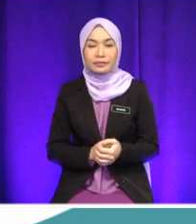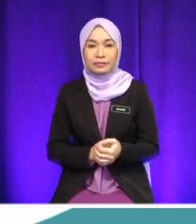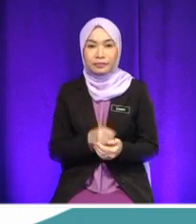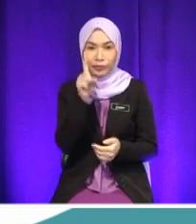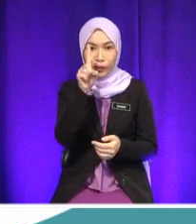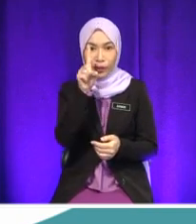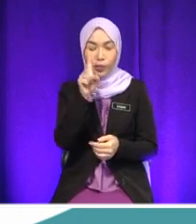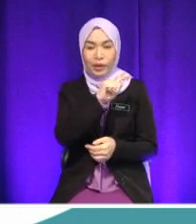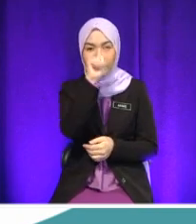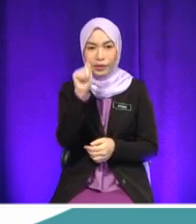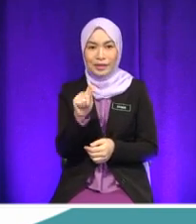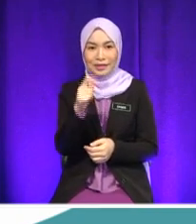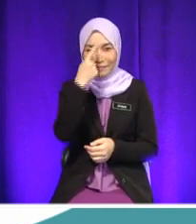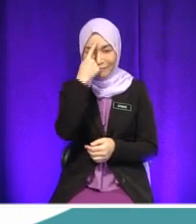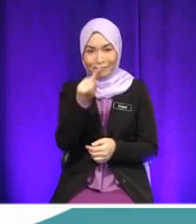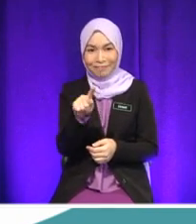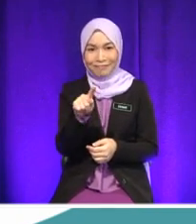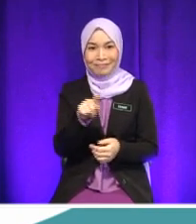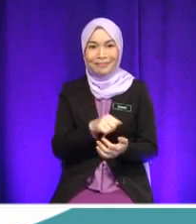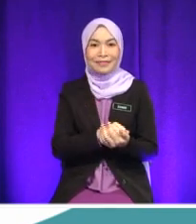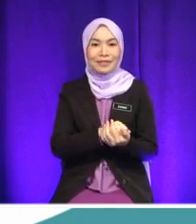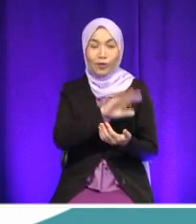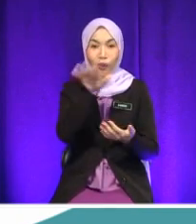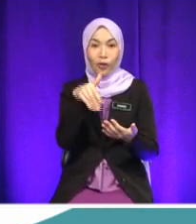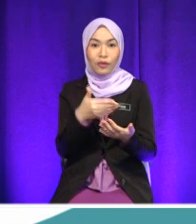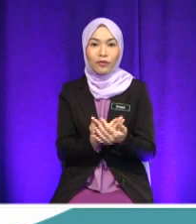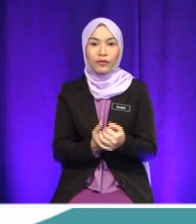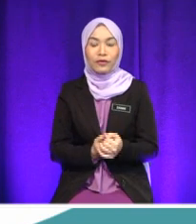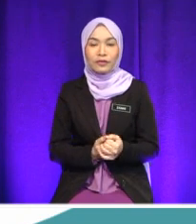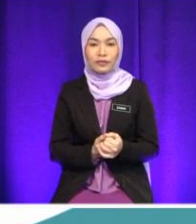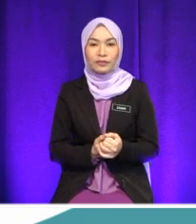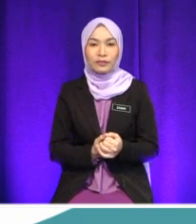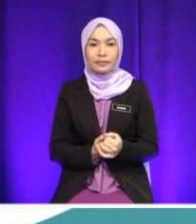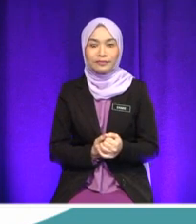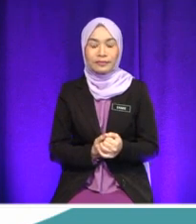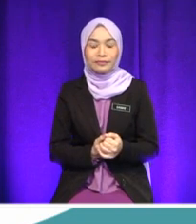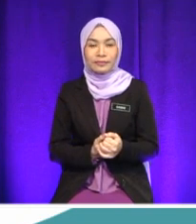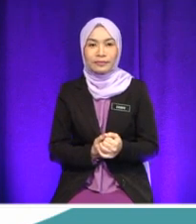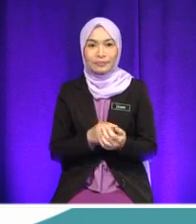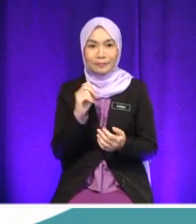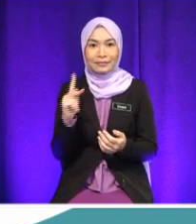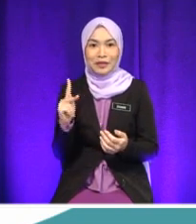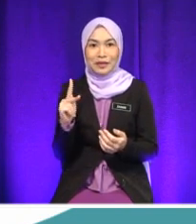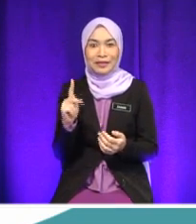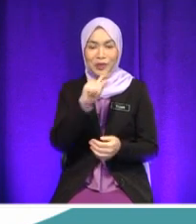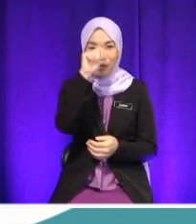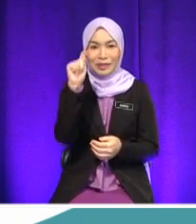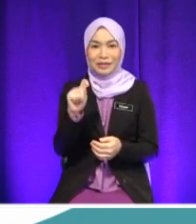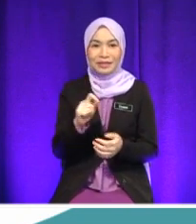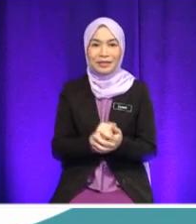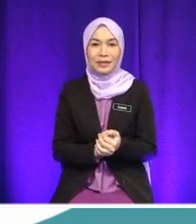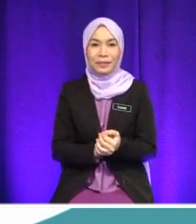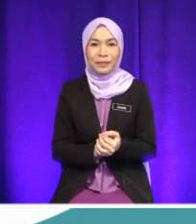here for all of you, maybe for those who are watching this and for the pupils here, okay? So the question is, would